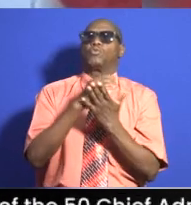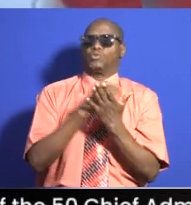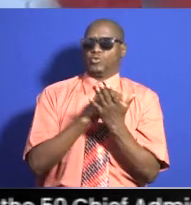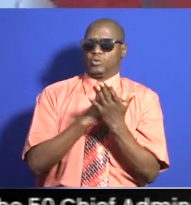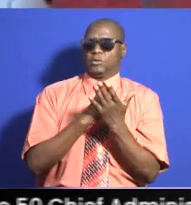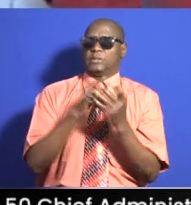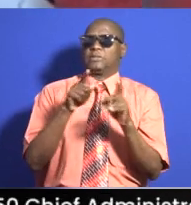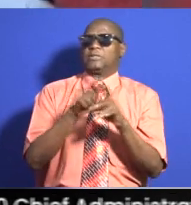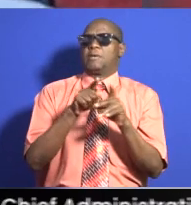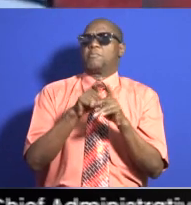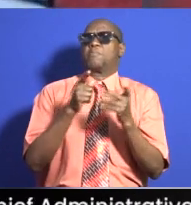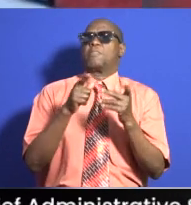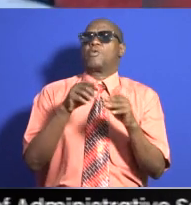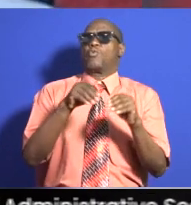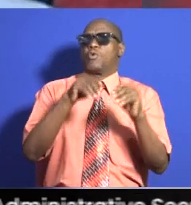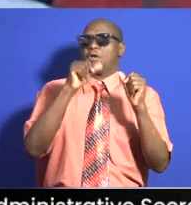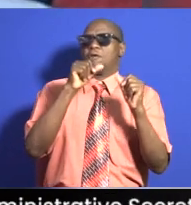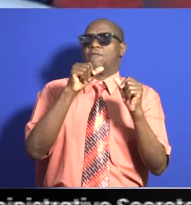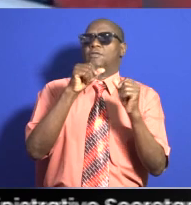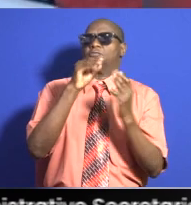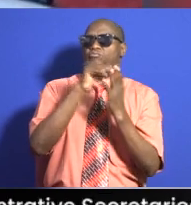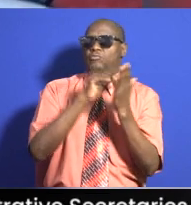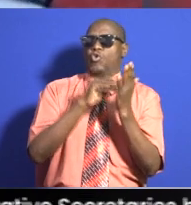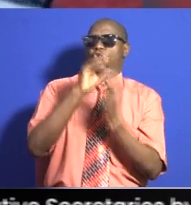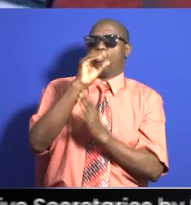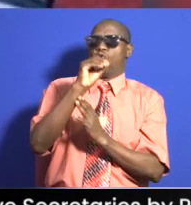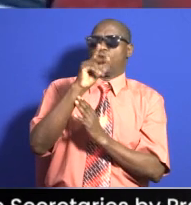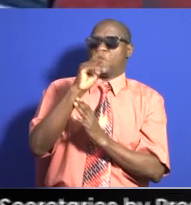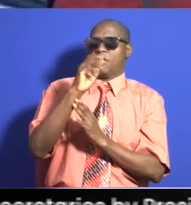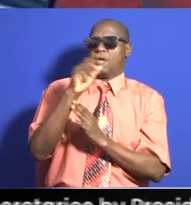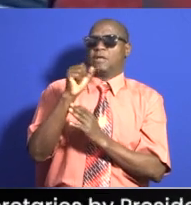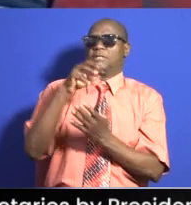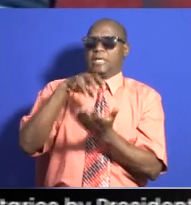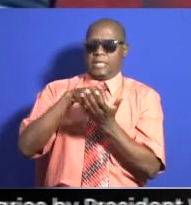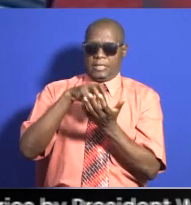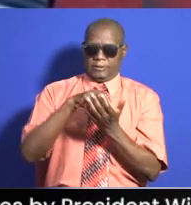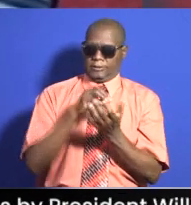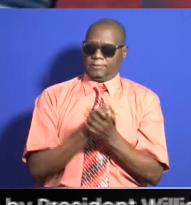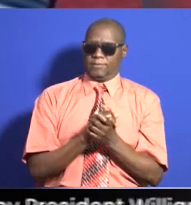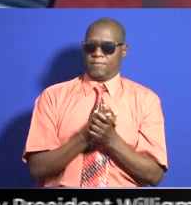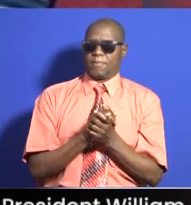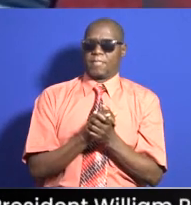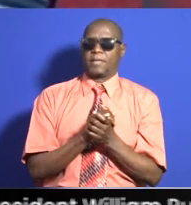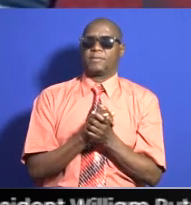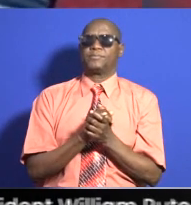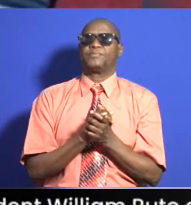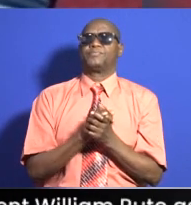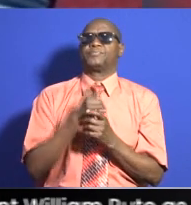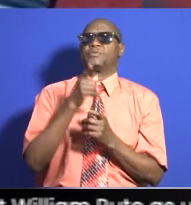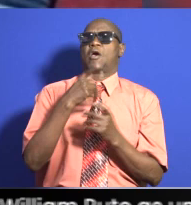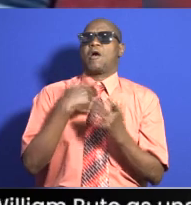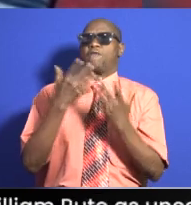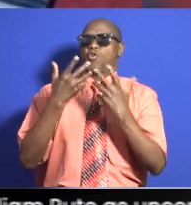the criteria set out earlier in Okia's case in order to be lawfully established. They did not